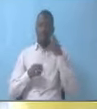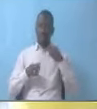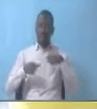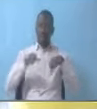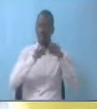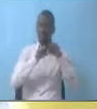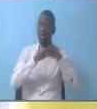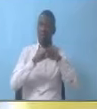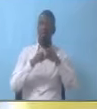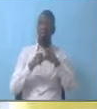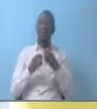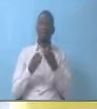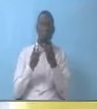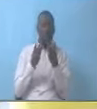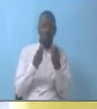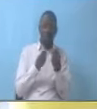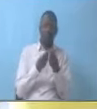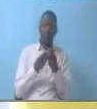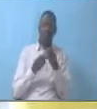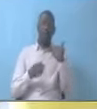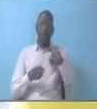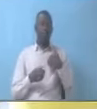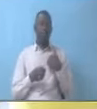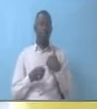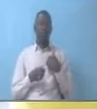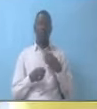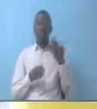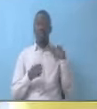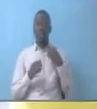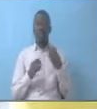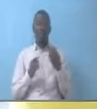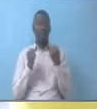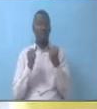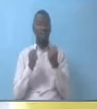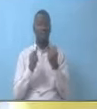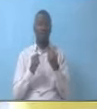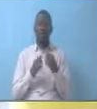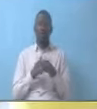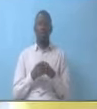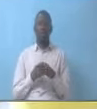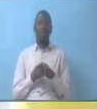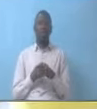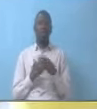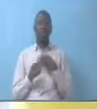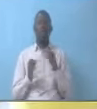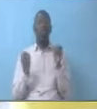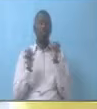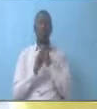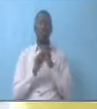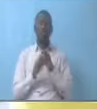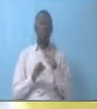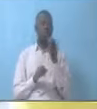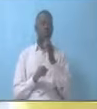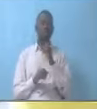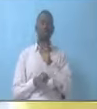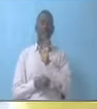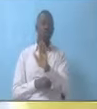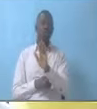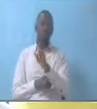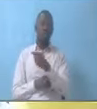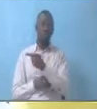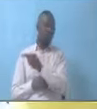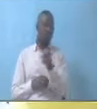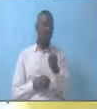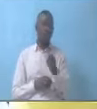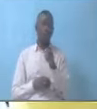wali konté ñu bi. Was so strongly held at the time. Dal di won nañ ko digëral bu baax. That nothing could have stopped them but